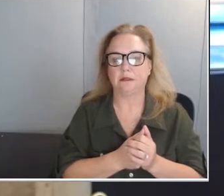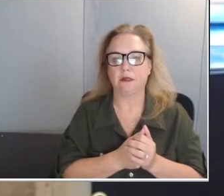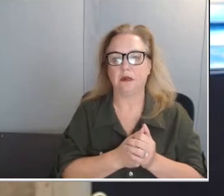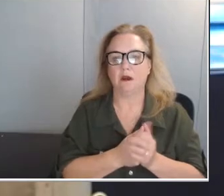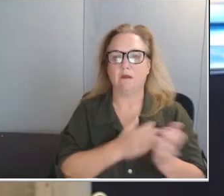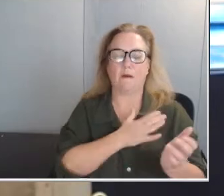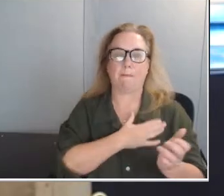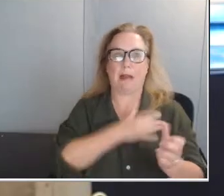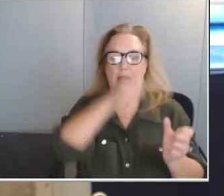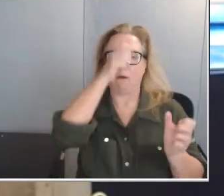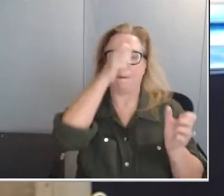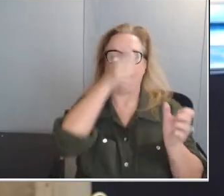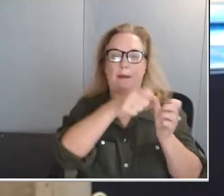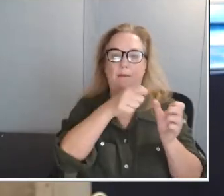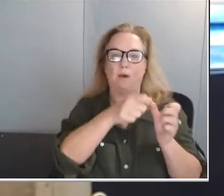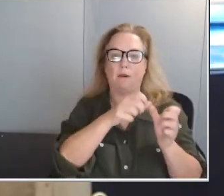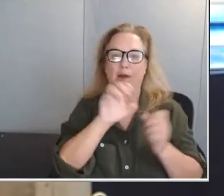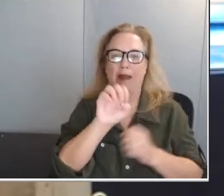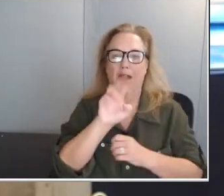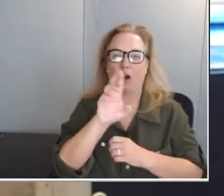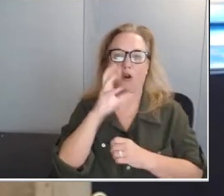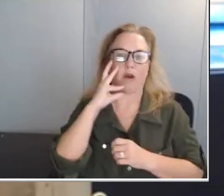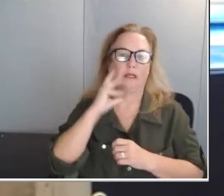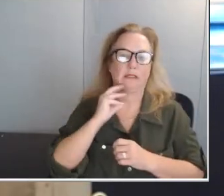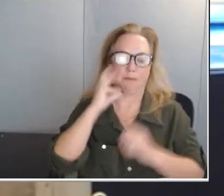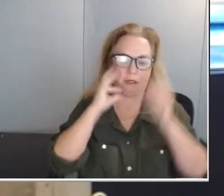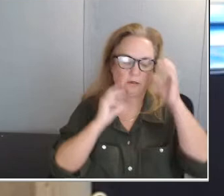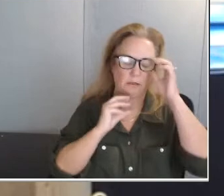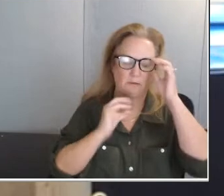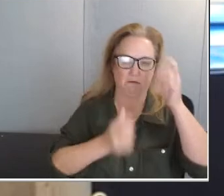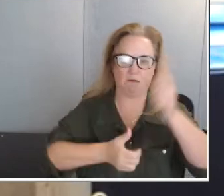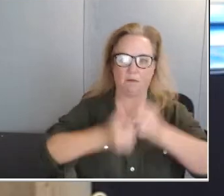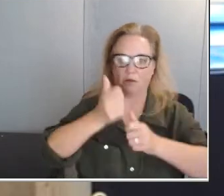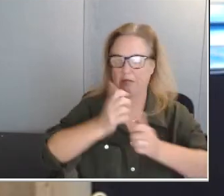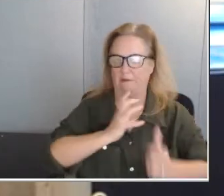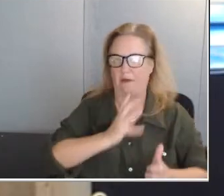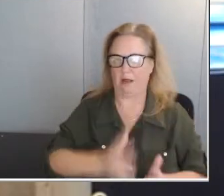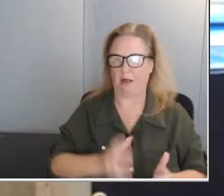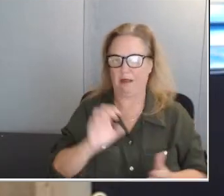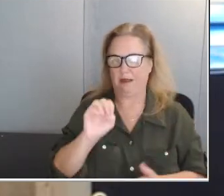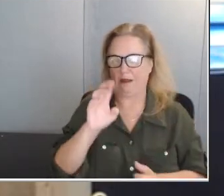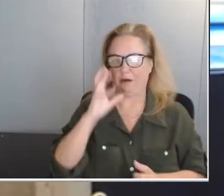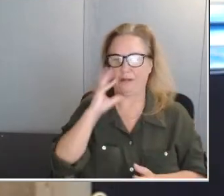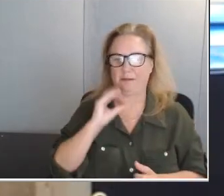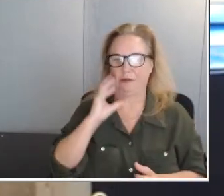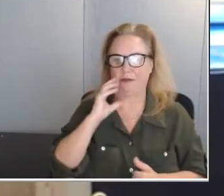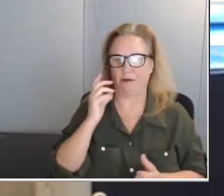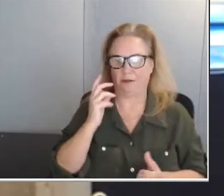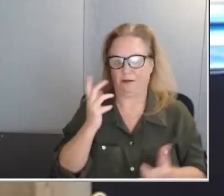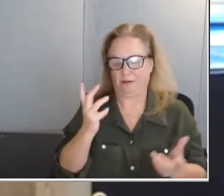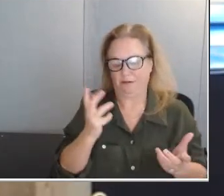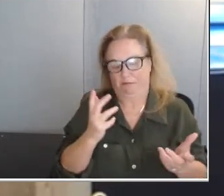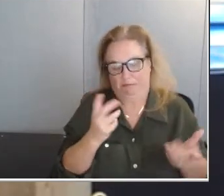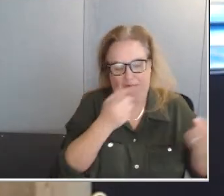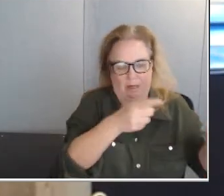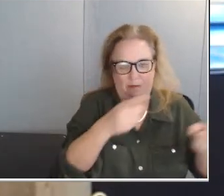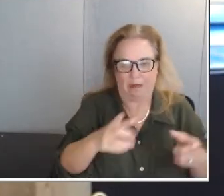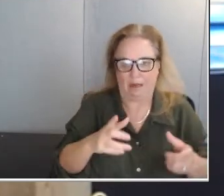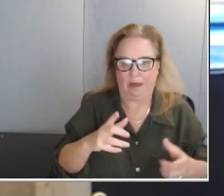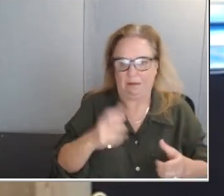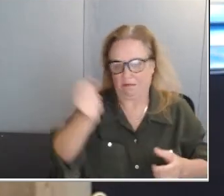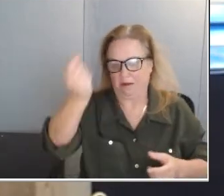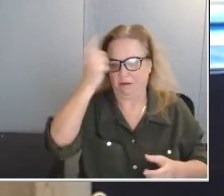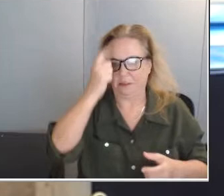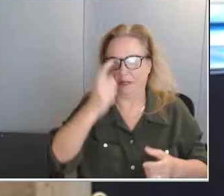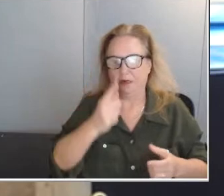from what I recall, my ER experience was mostly fine. ER experiences are what they are at times, and I totally get